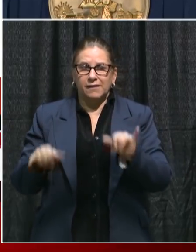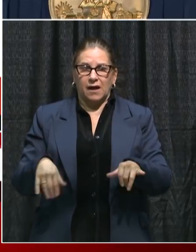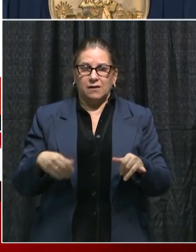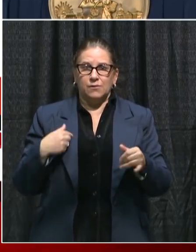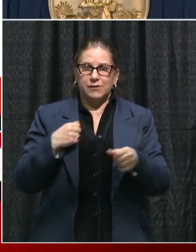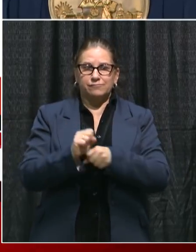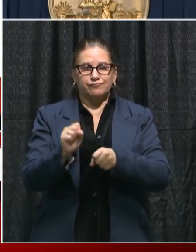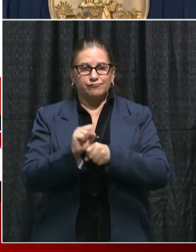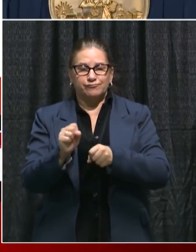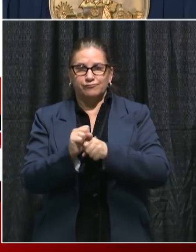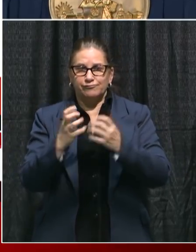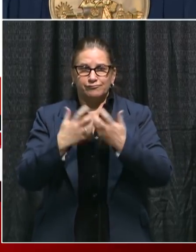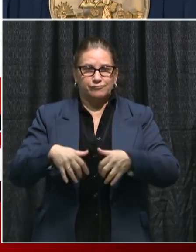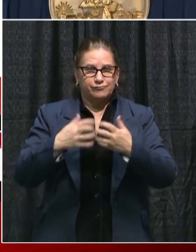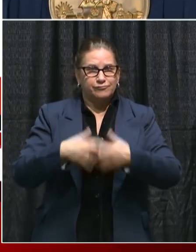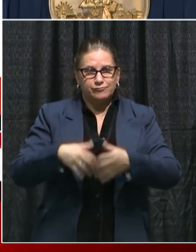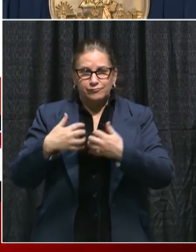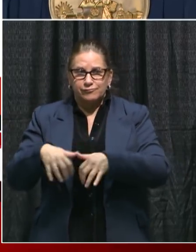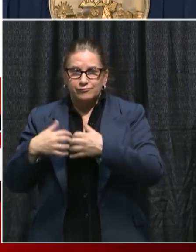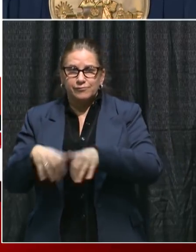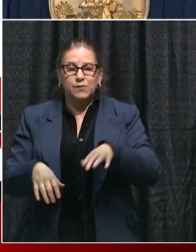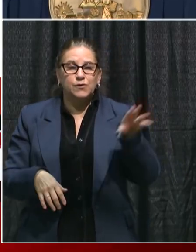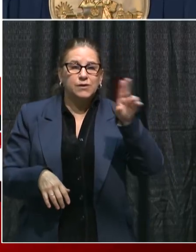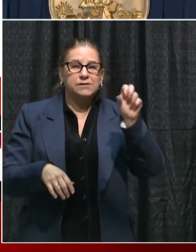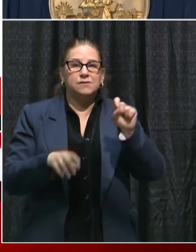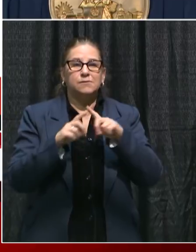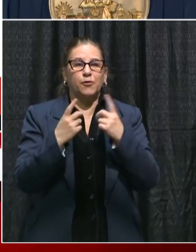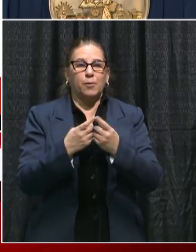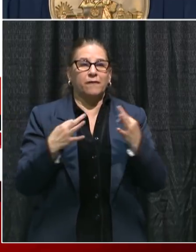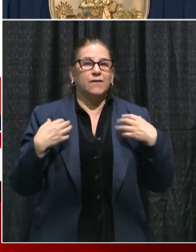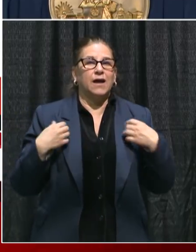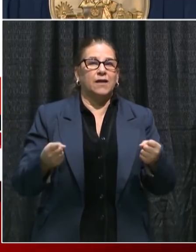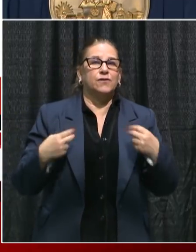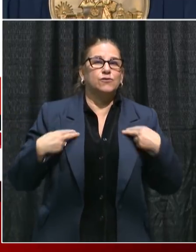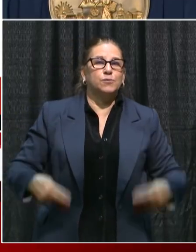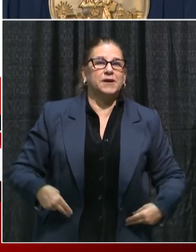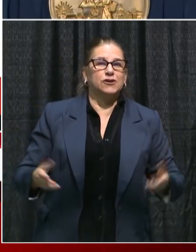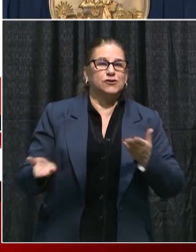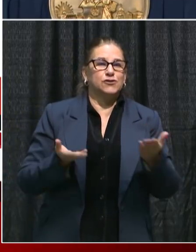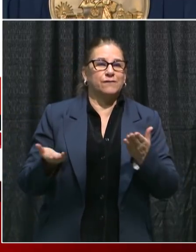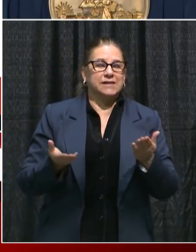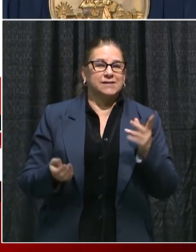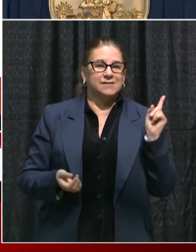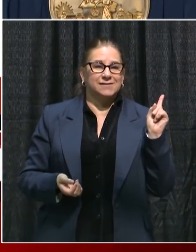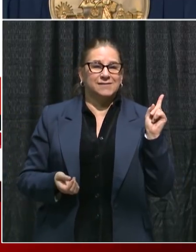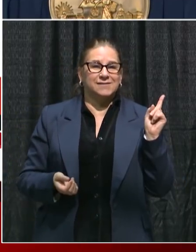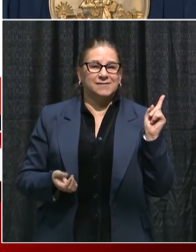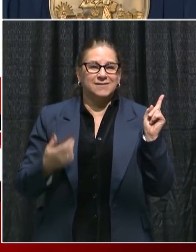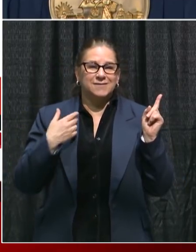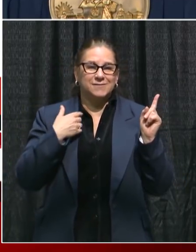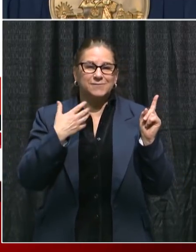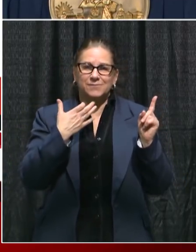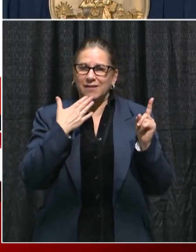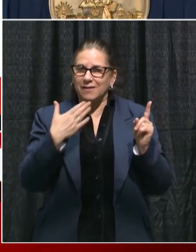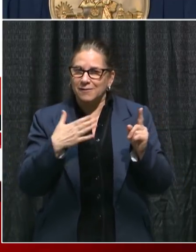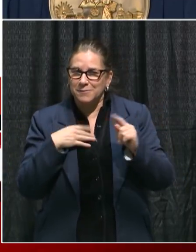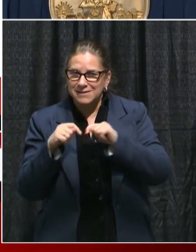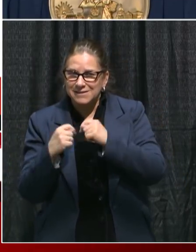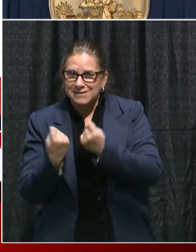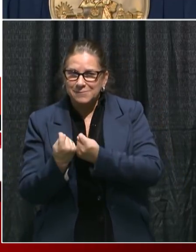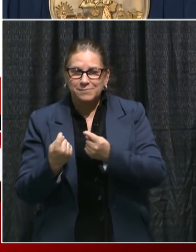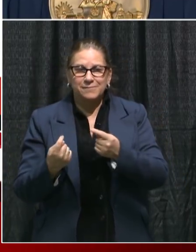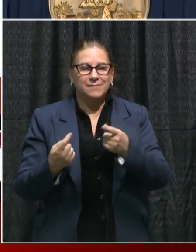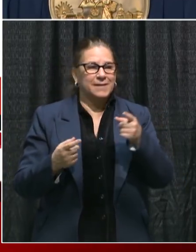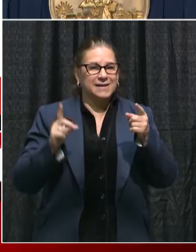U.S. Department of Health and Human Services, the U.S. Public Health Service Commission Corps. I want to thank my team at DC Health, DC